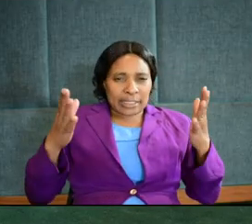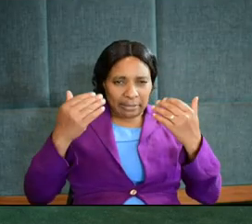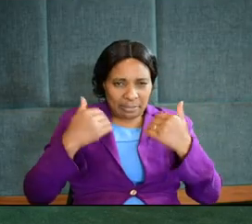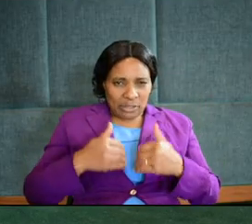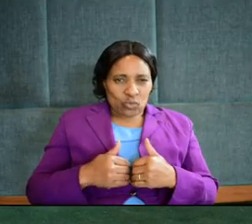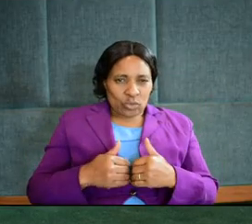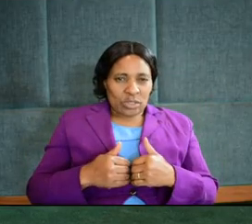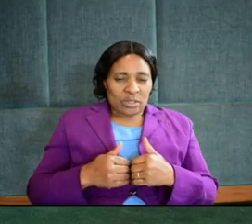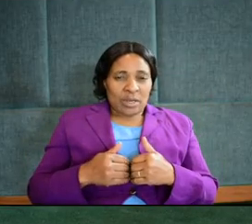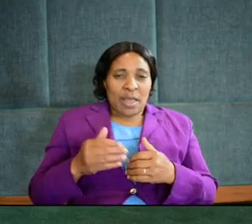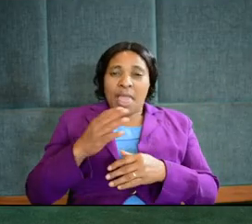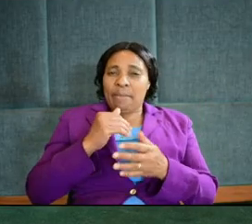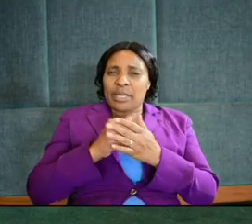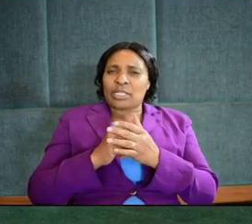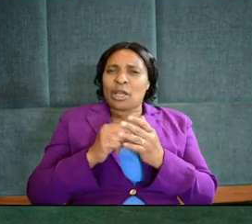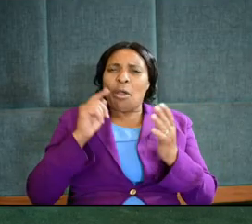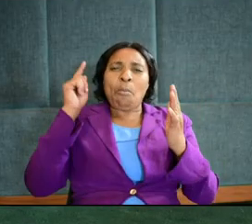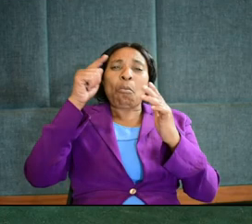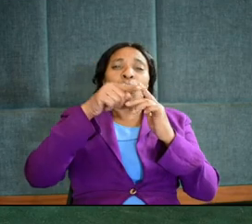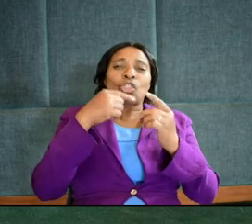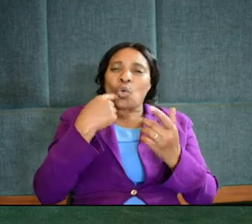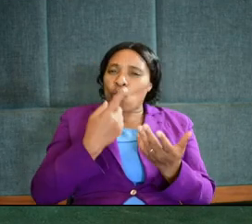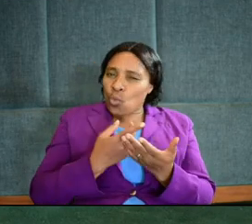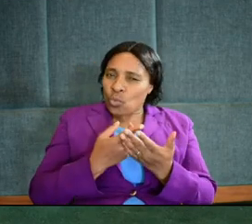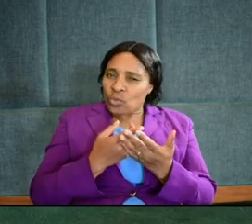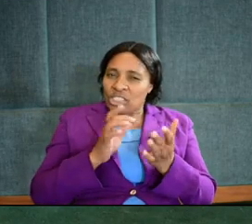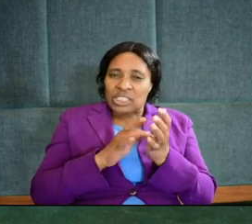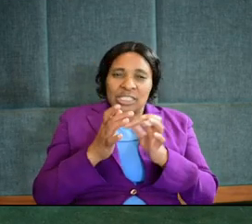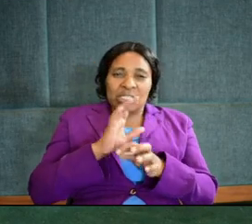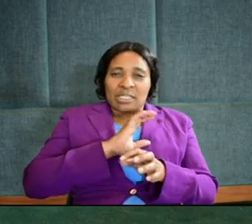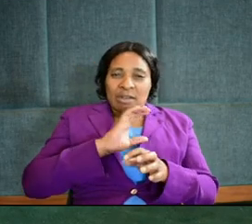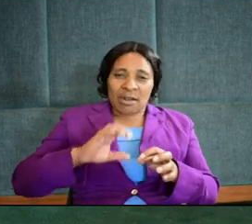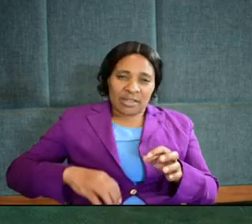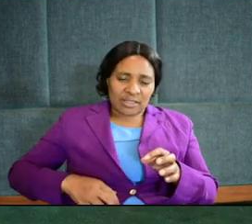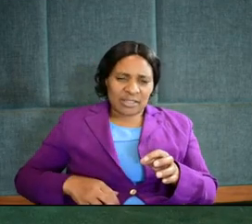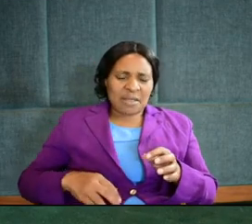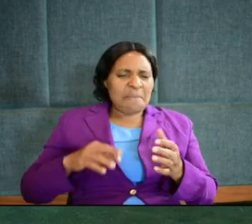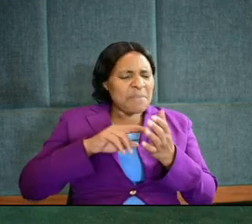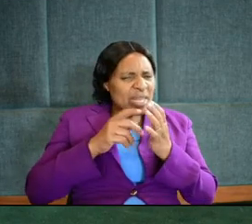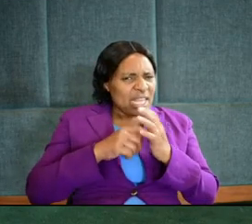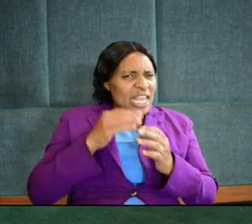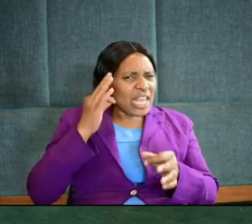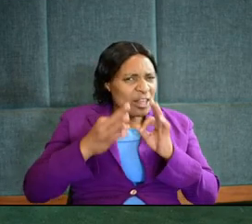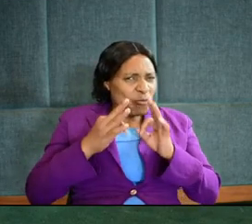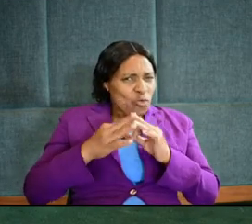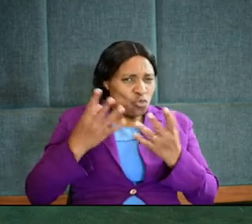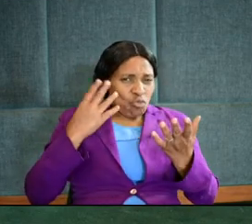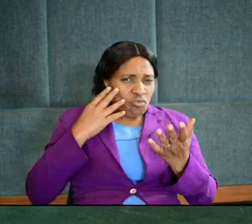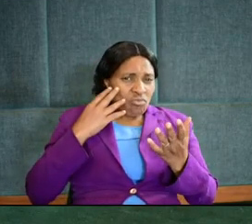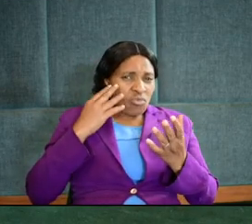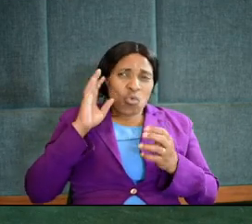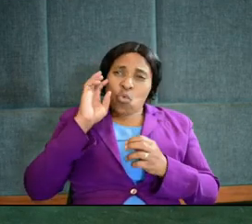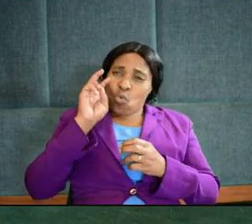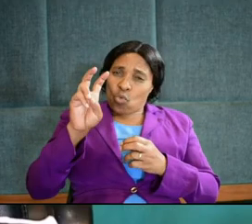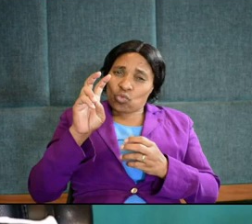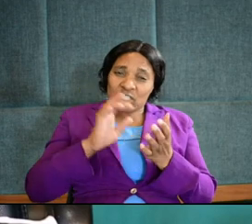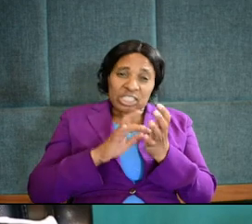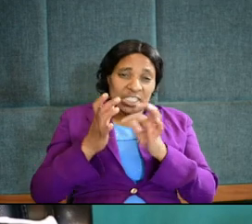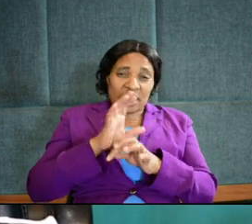Amen. This all pointed to Christ. And if you look to Christ, you will live. As long as the look is a look of